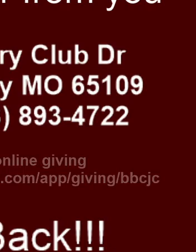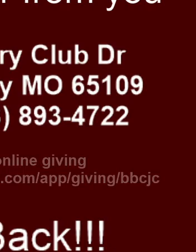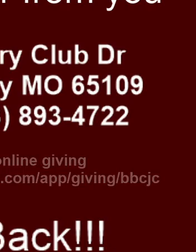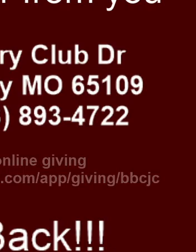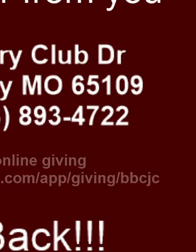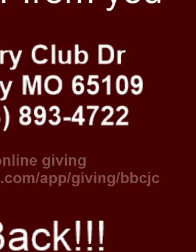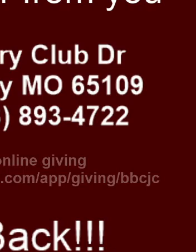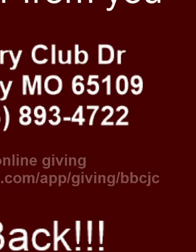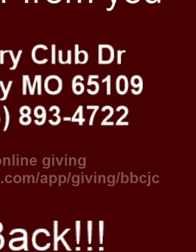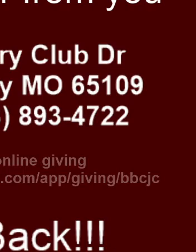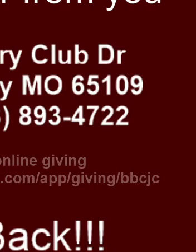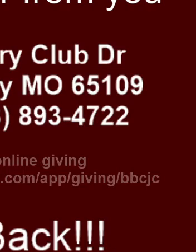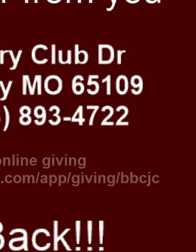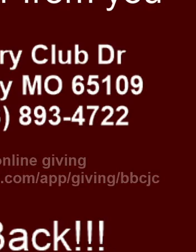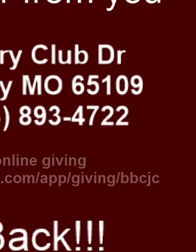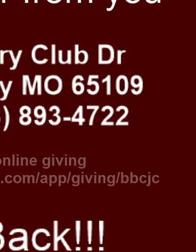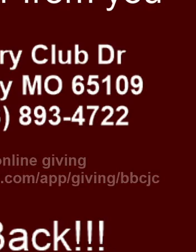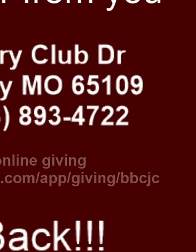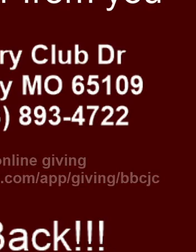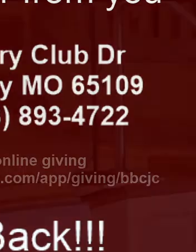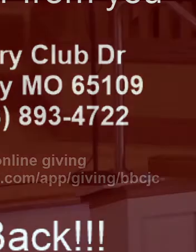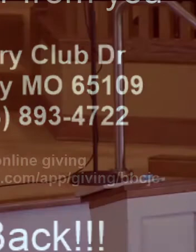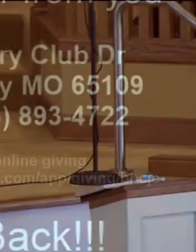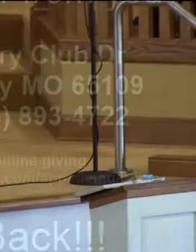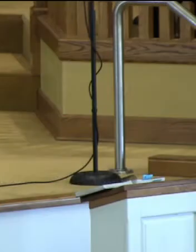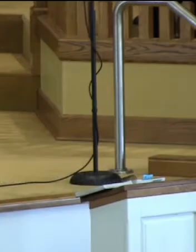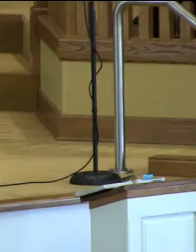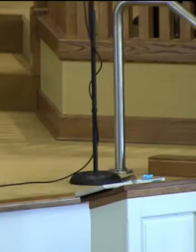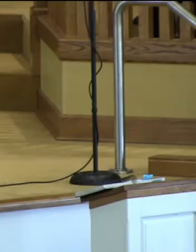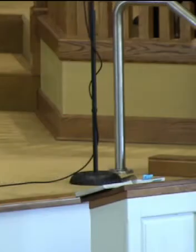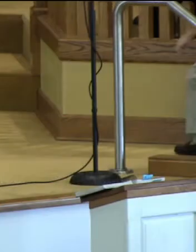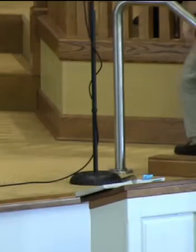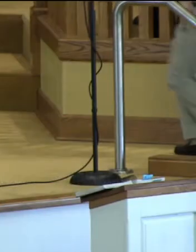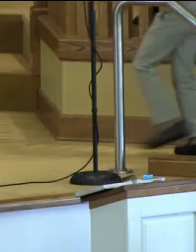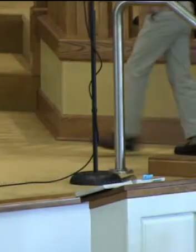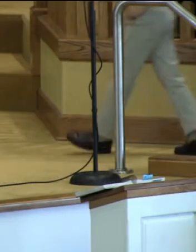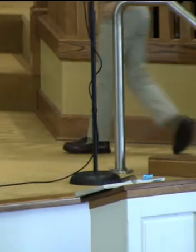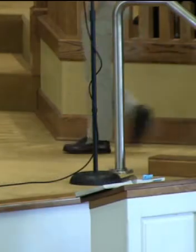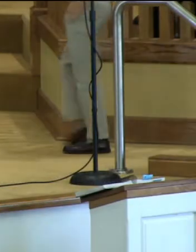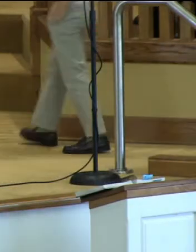350? 350, verse number 4, please.